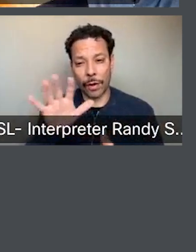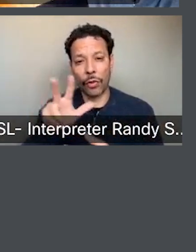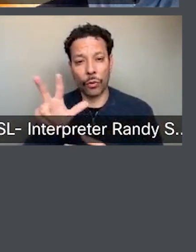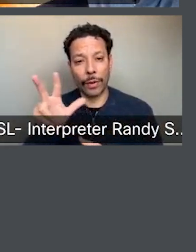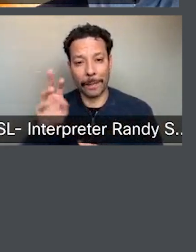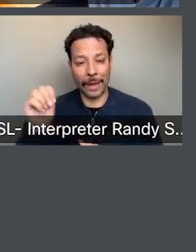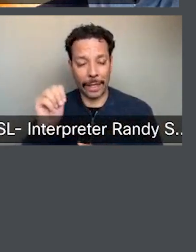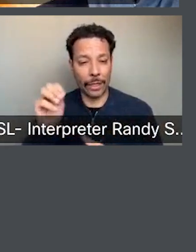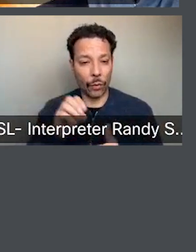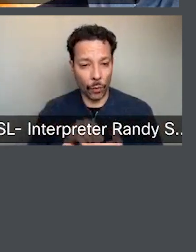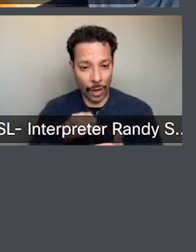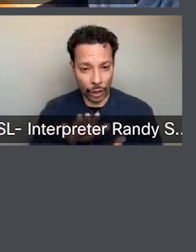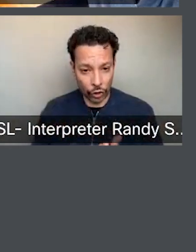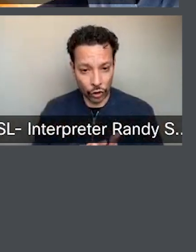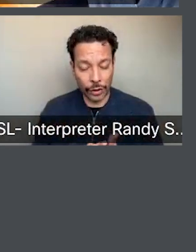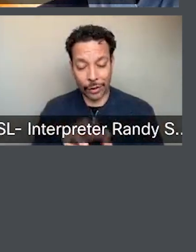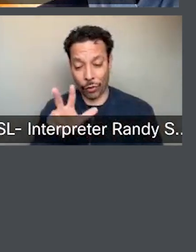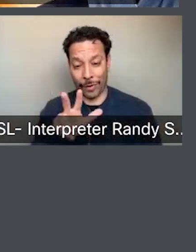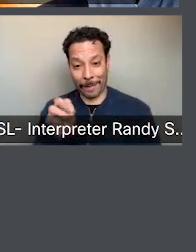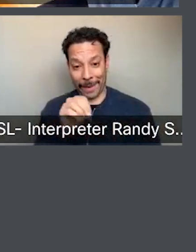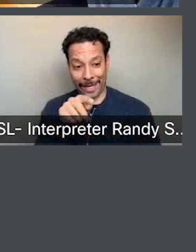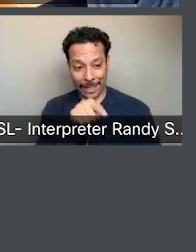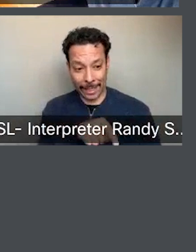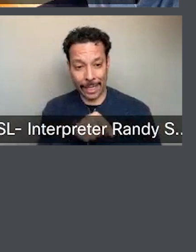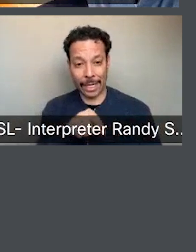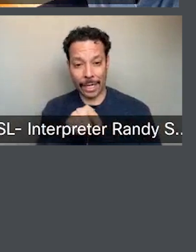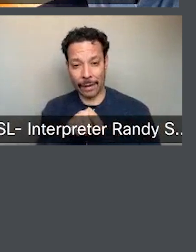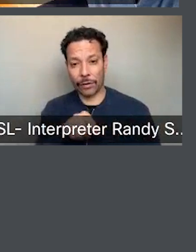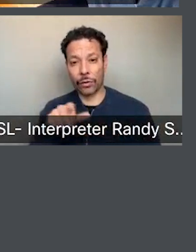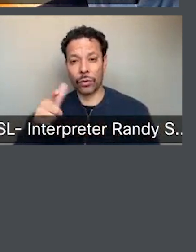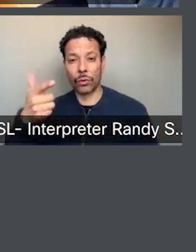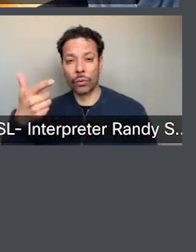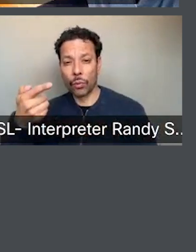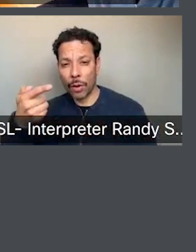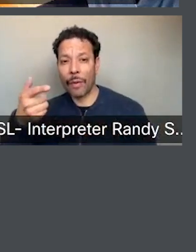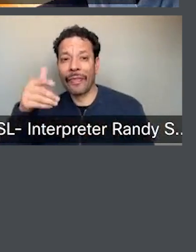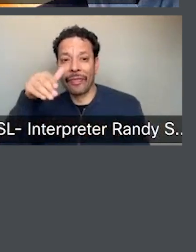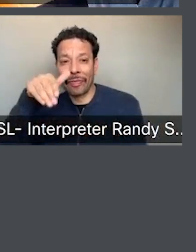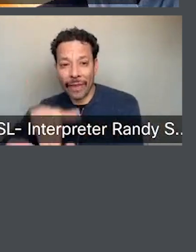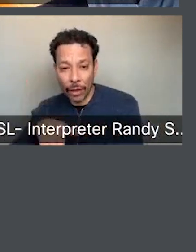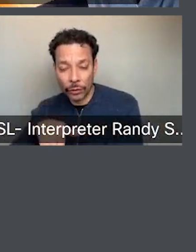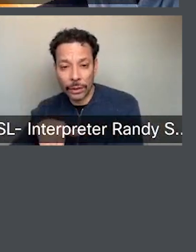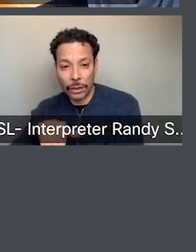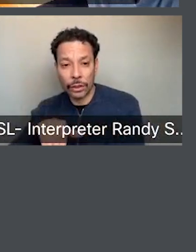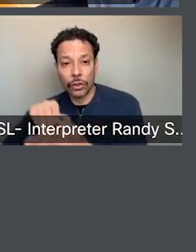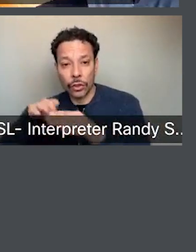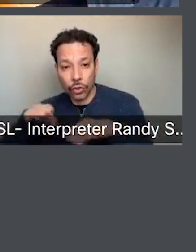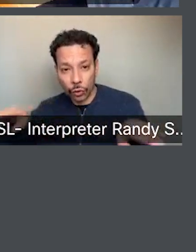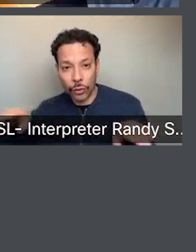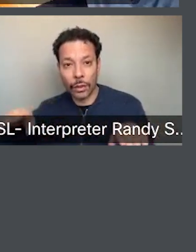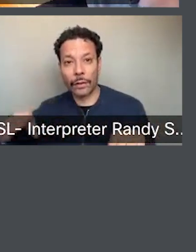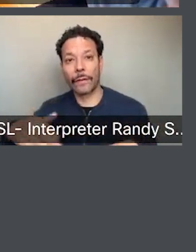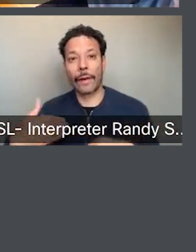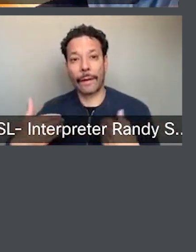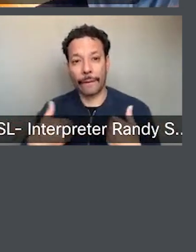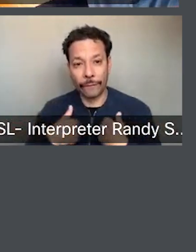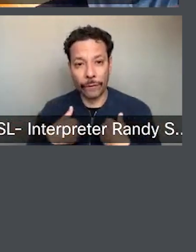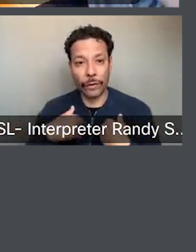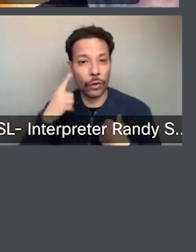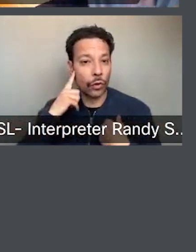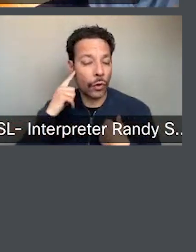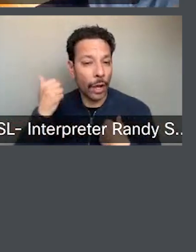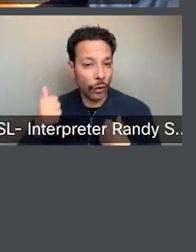records. Out of that 3 million, we had about 21,000 children with unilateral,